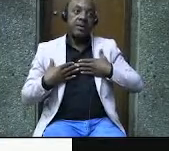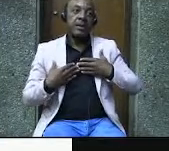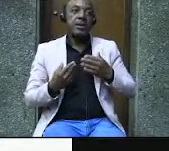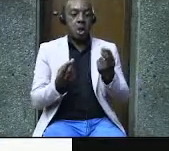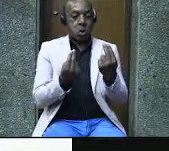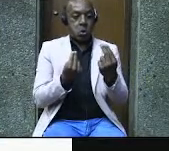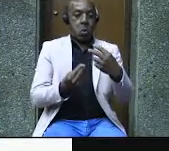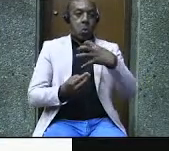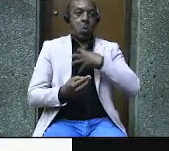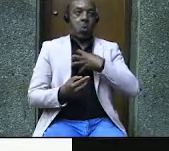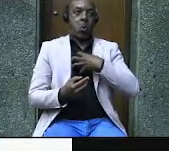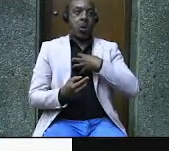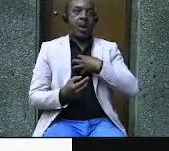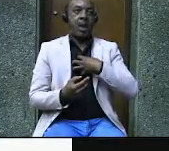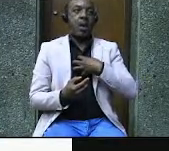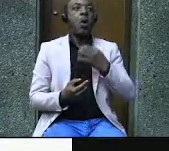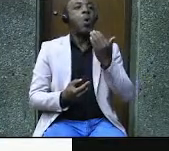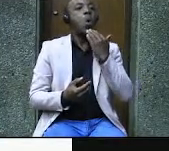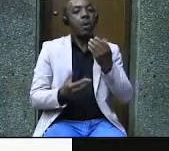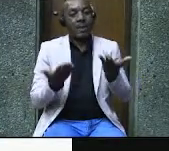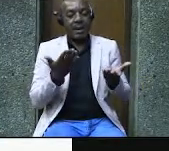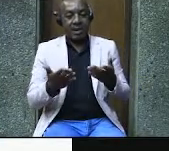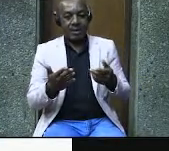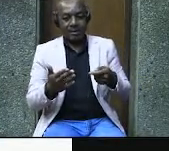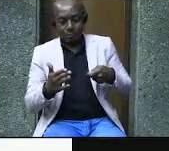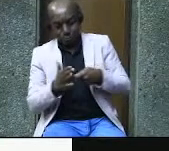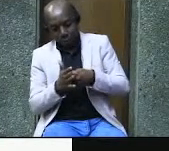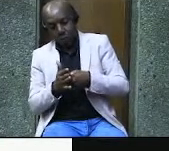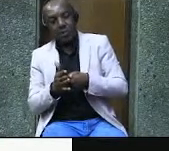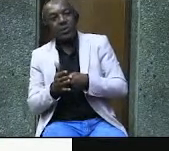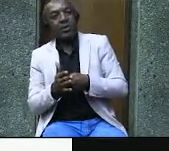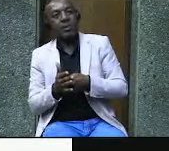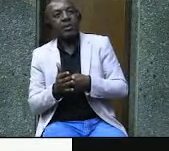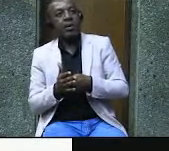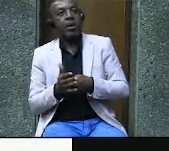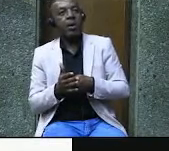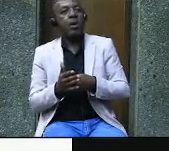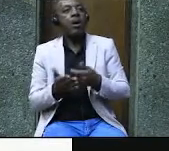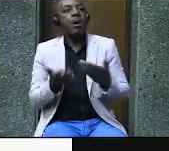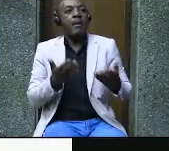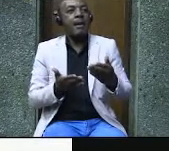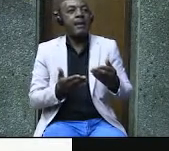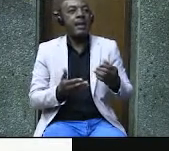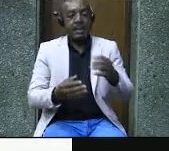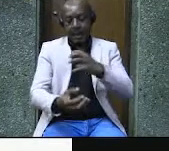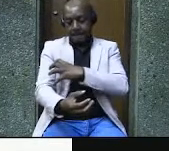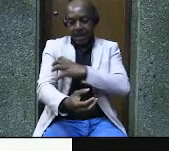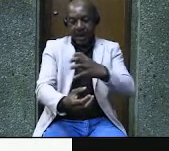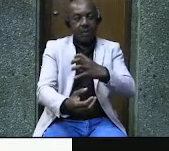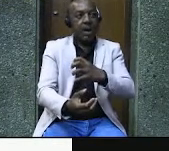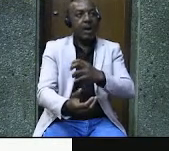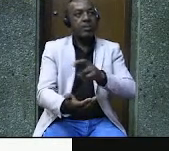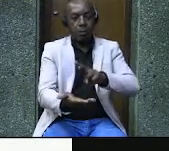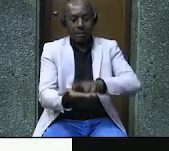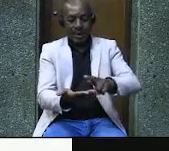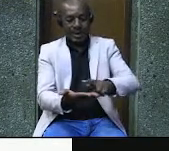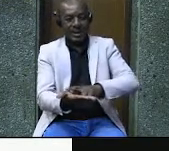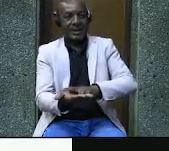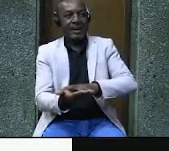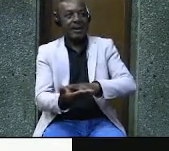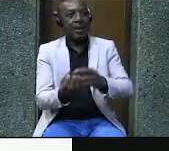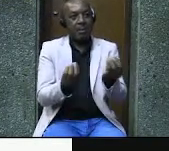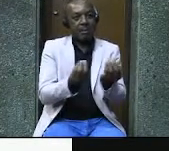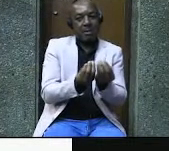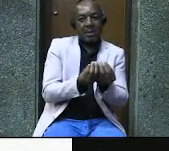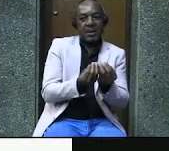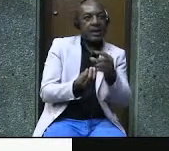would have the authority or the power to register that property in